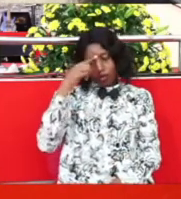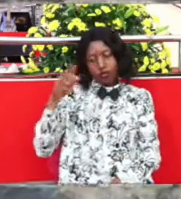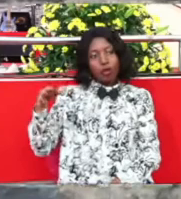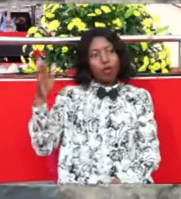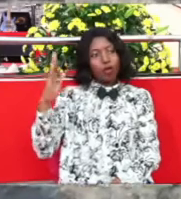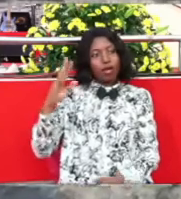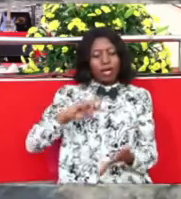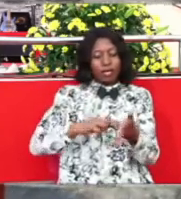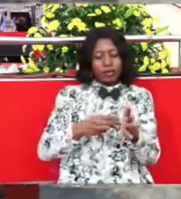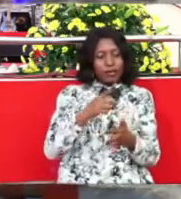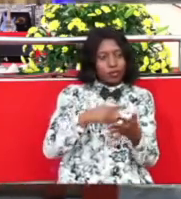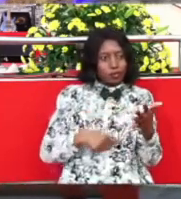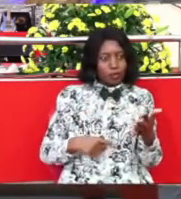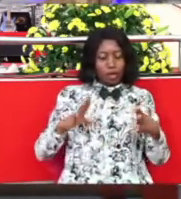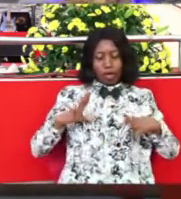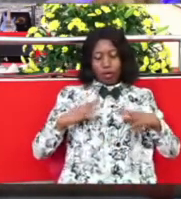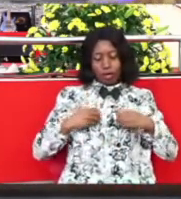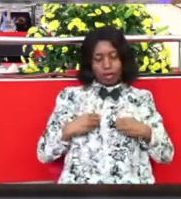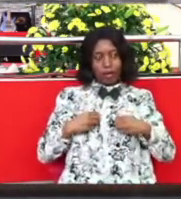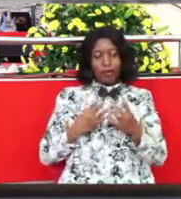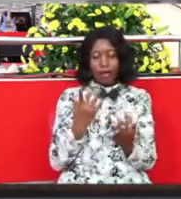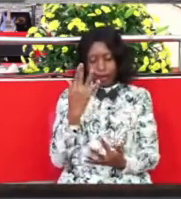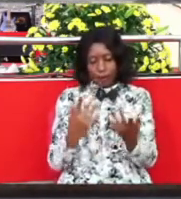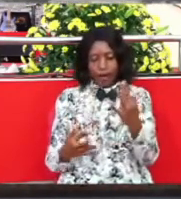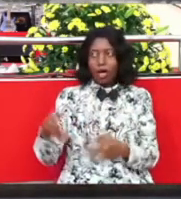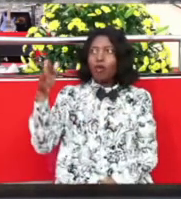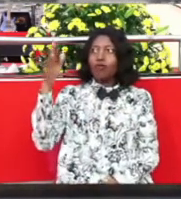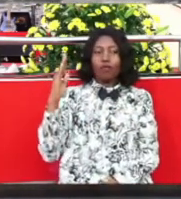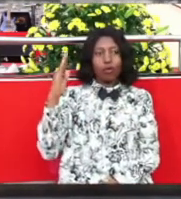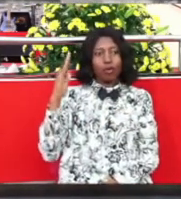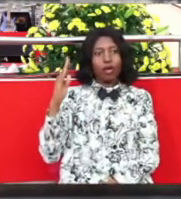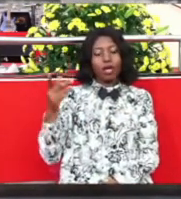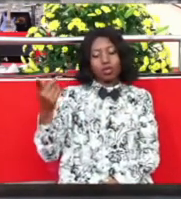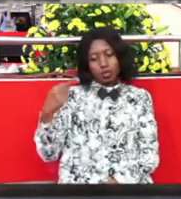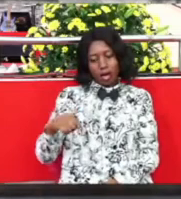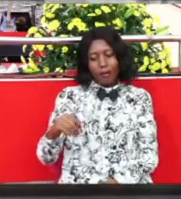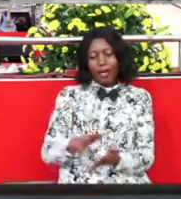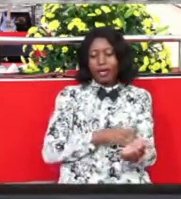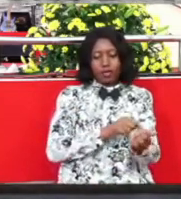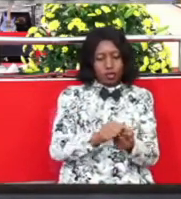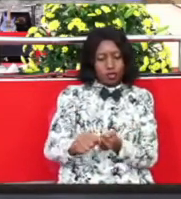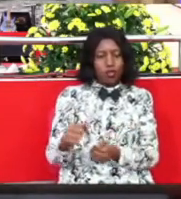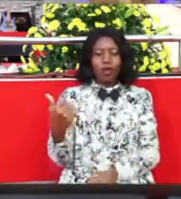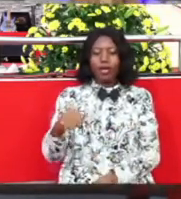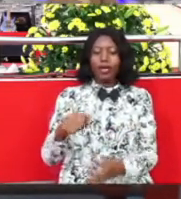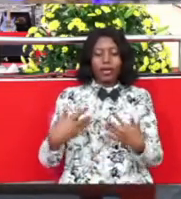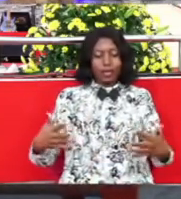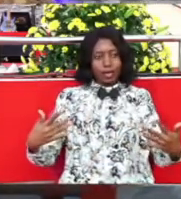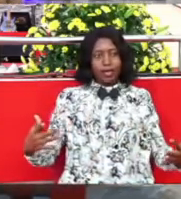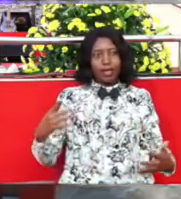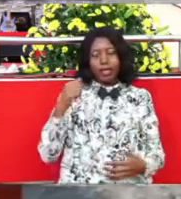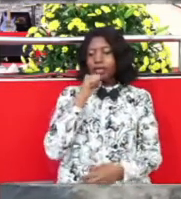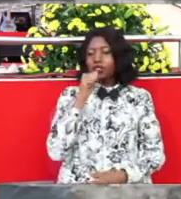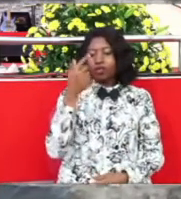wa Mungu kaweze kuchoma ndani yetu. The fire of God burns anything that is not godly within our lives. Na hiyo moto inachoma chochote ambacho si